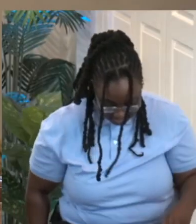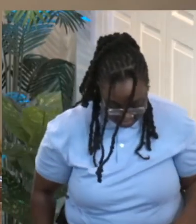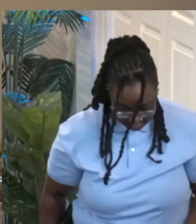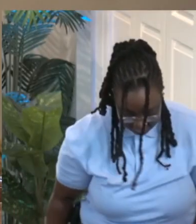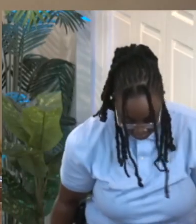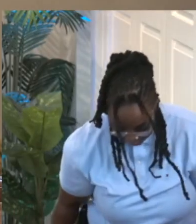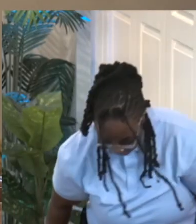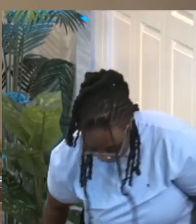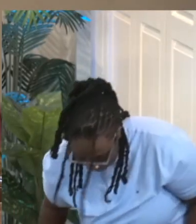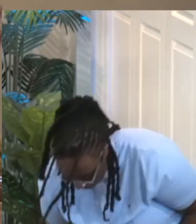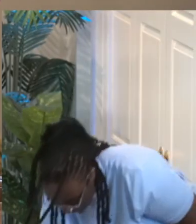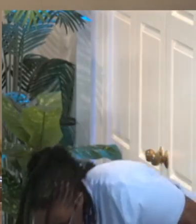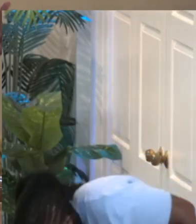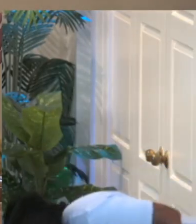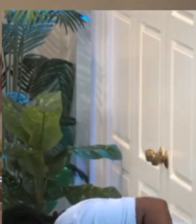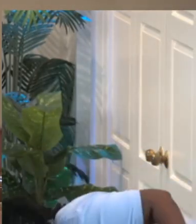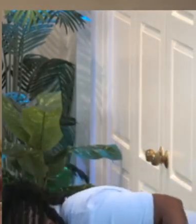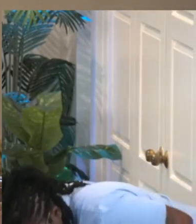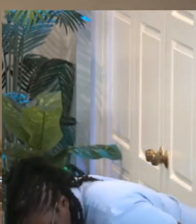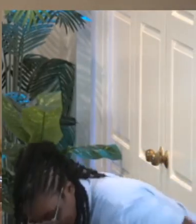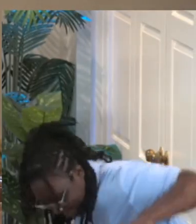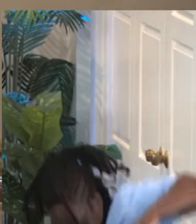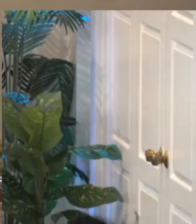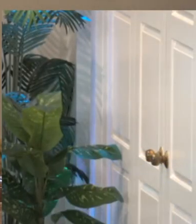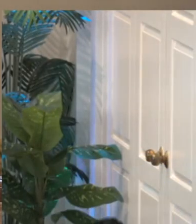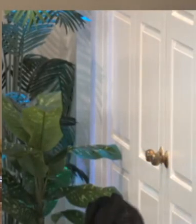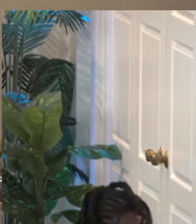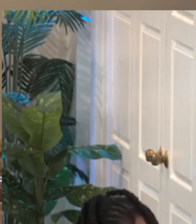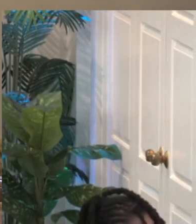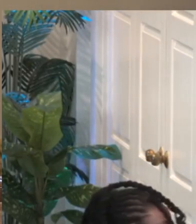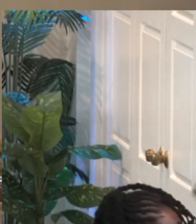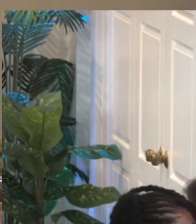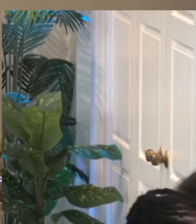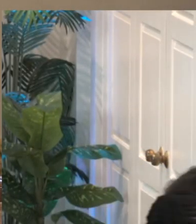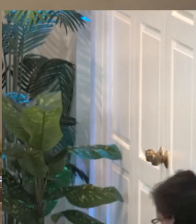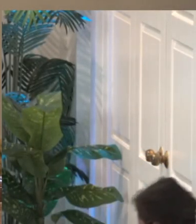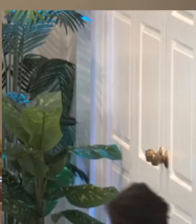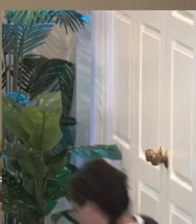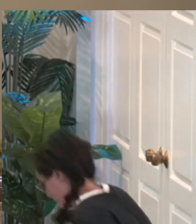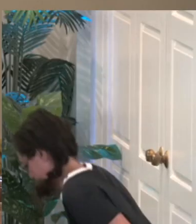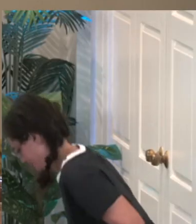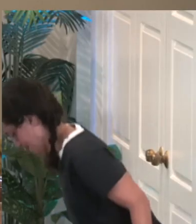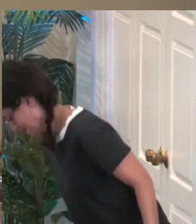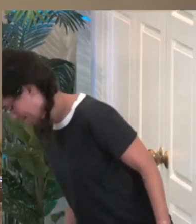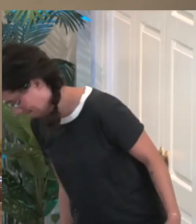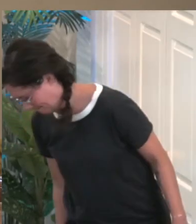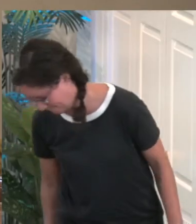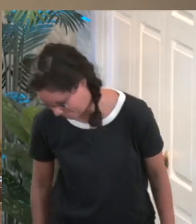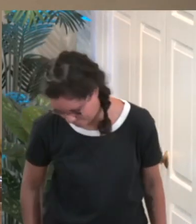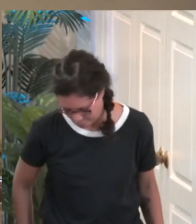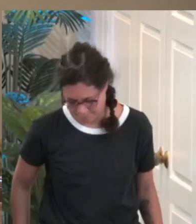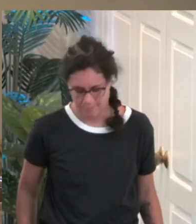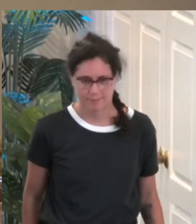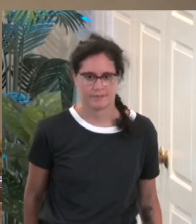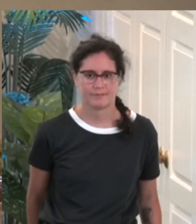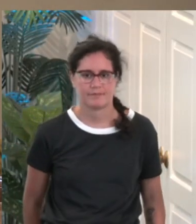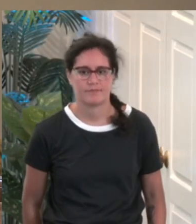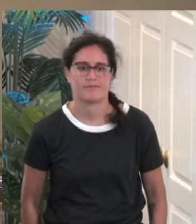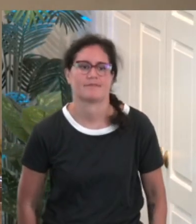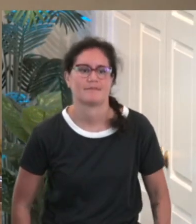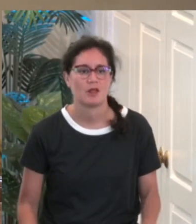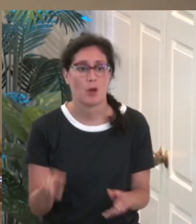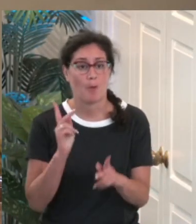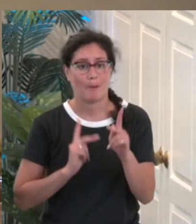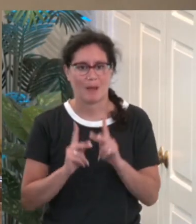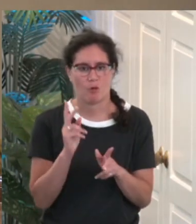not only in the scripture, it's in our life. There are people who are treated wrongly. They didn't do anything but be who they